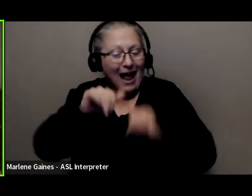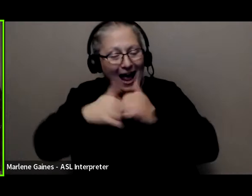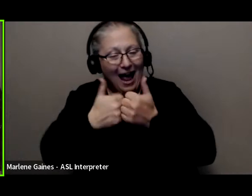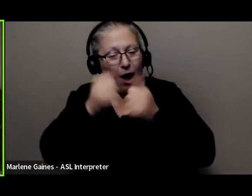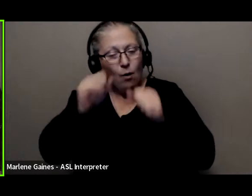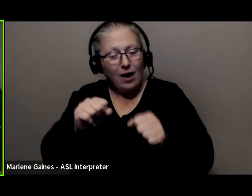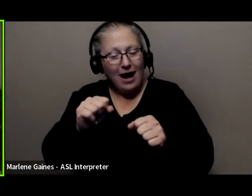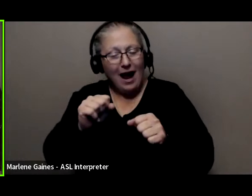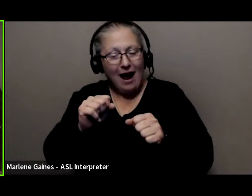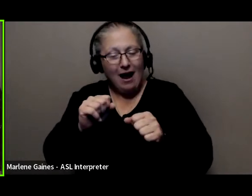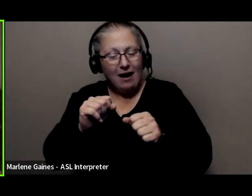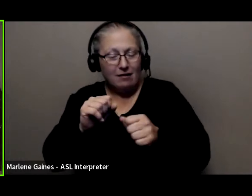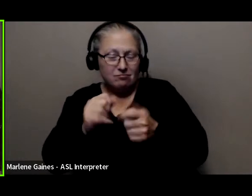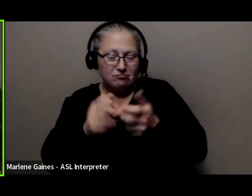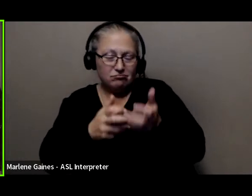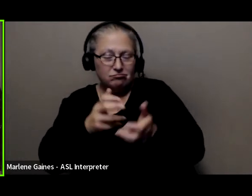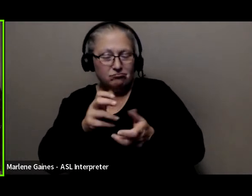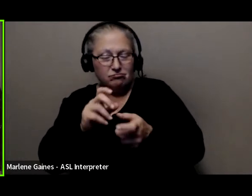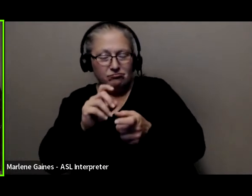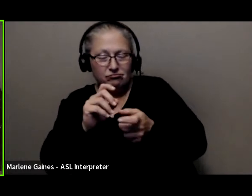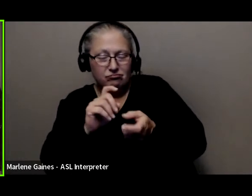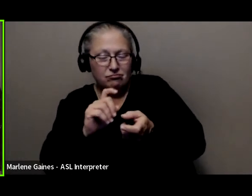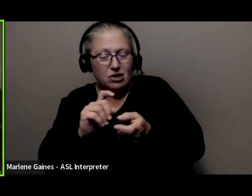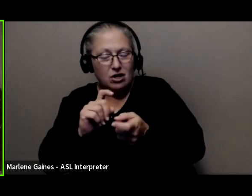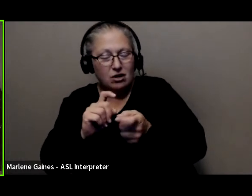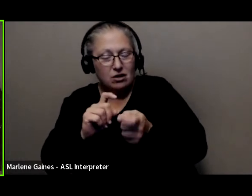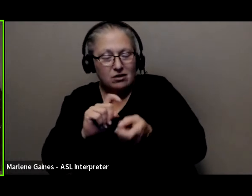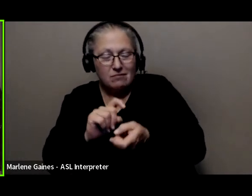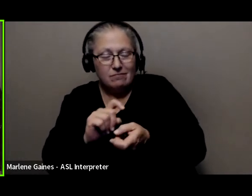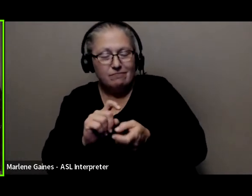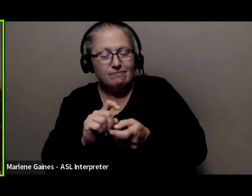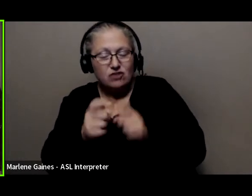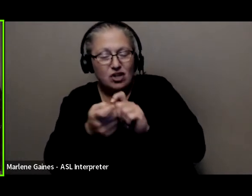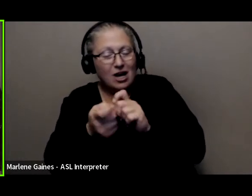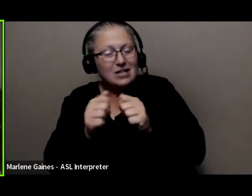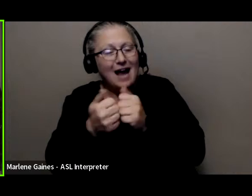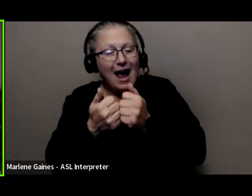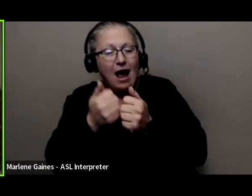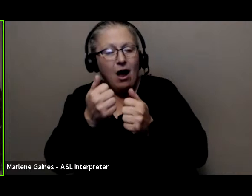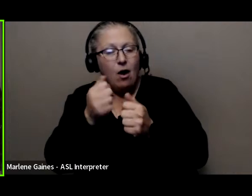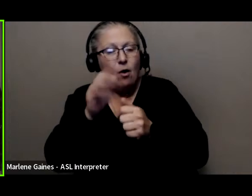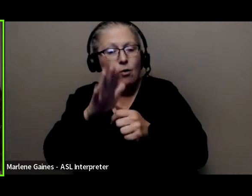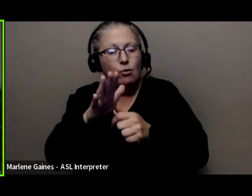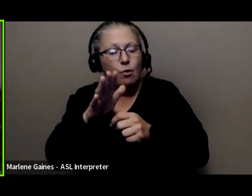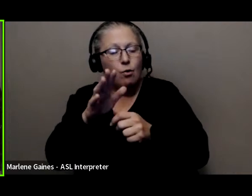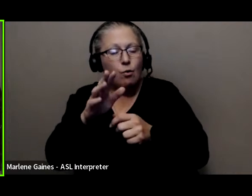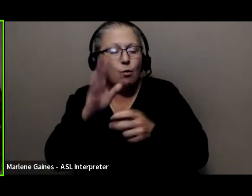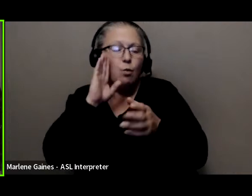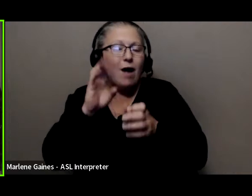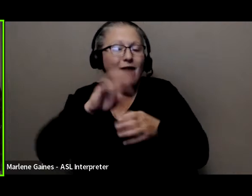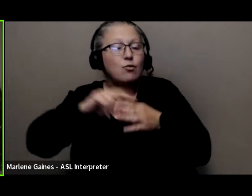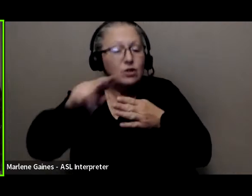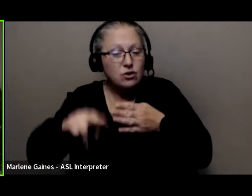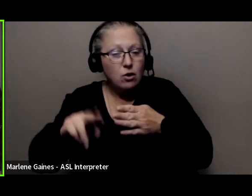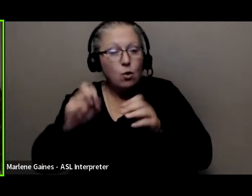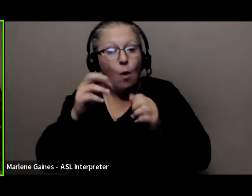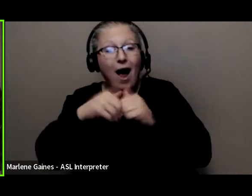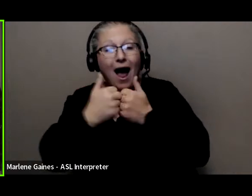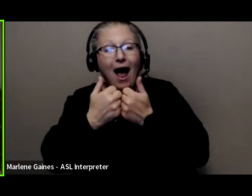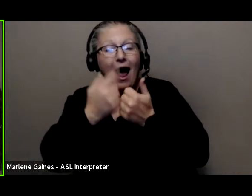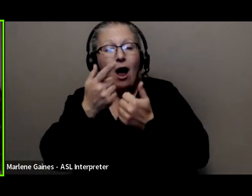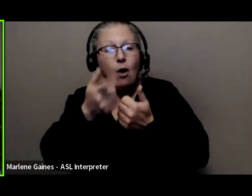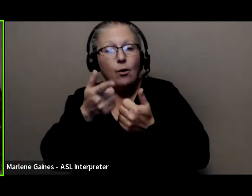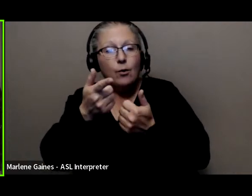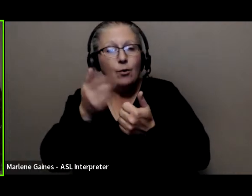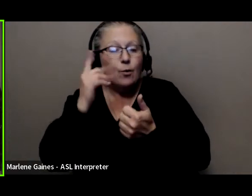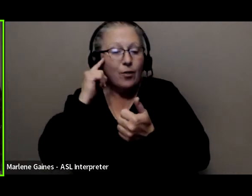can shape the way you attach outcomes or how you think the learning should be directed. And